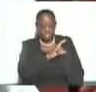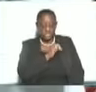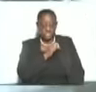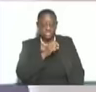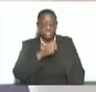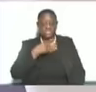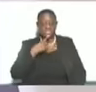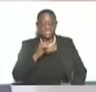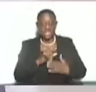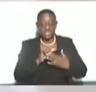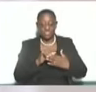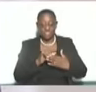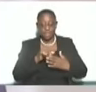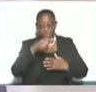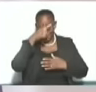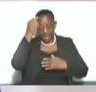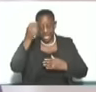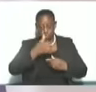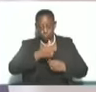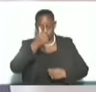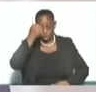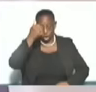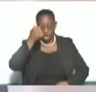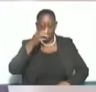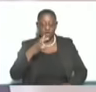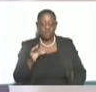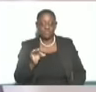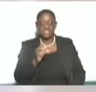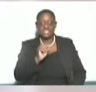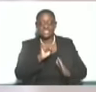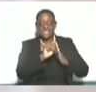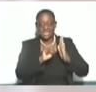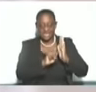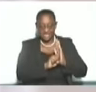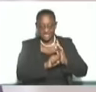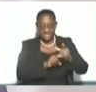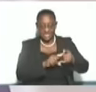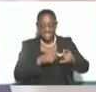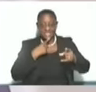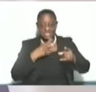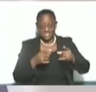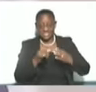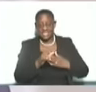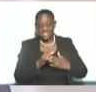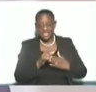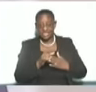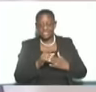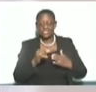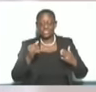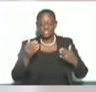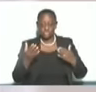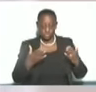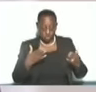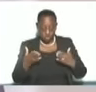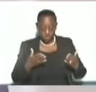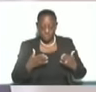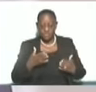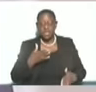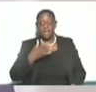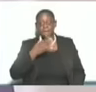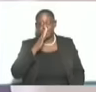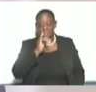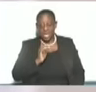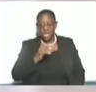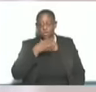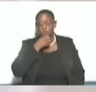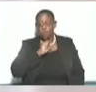of the Senate. It means a lot for me, especially as a younger person. This role would have normally been served by a much more older person